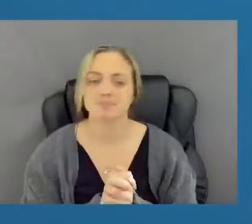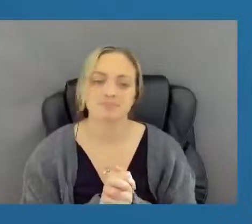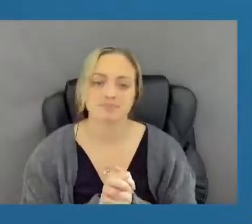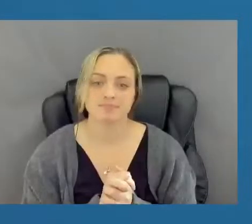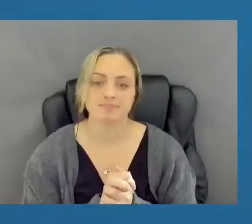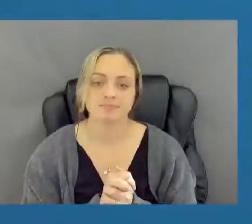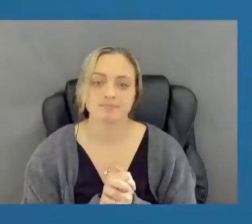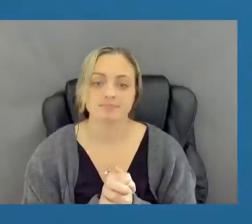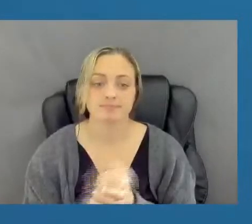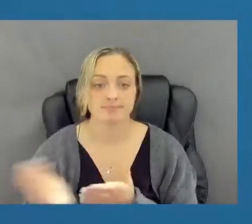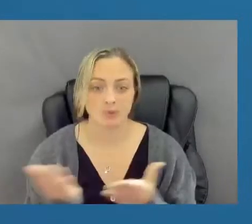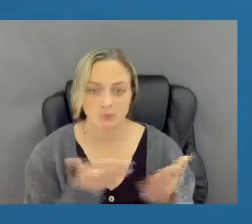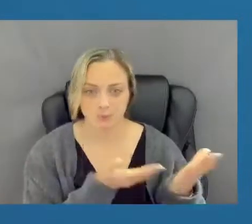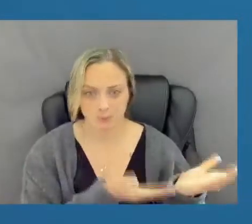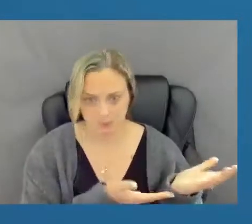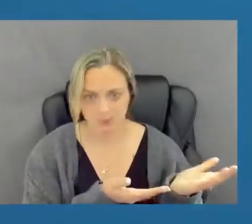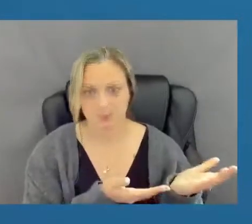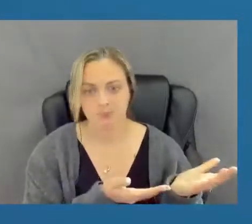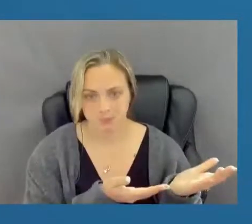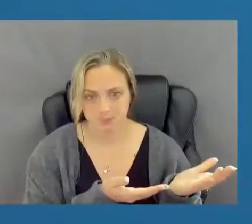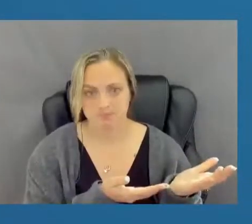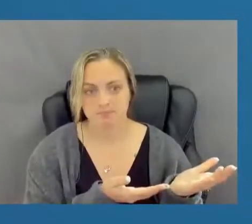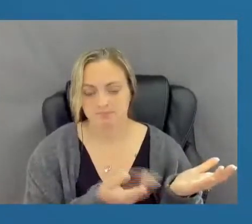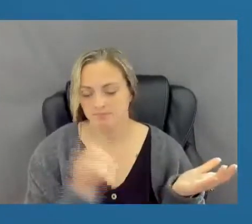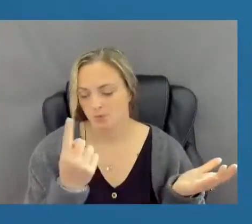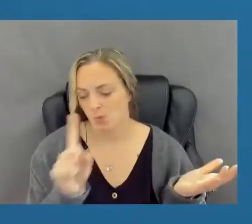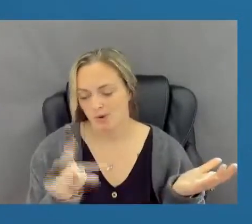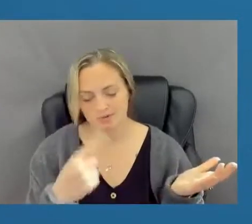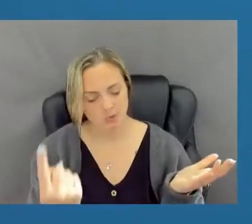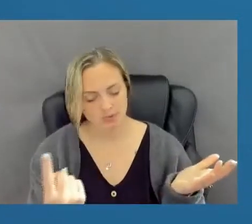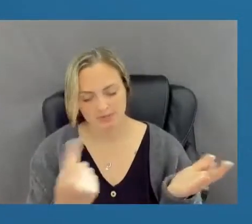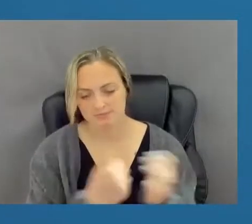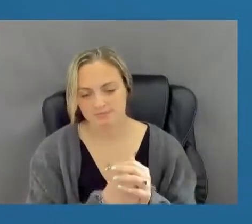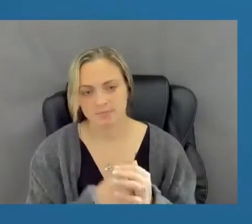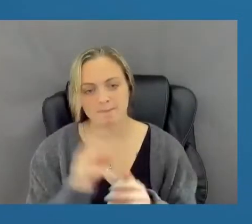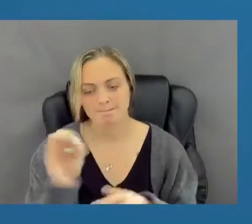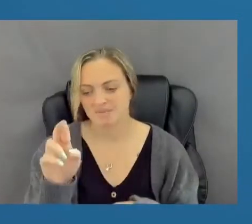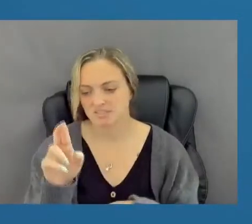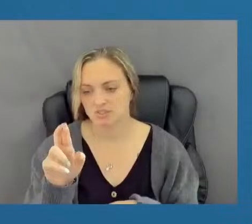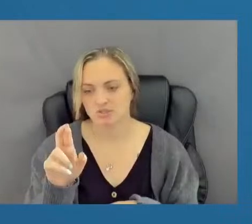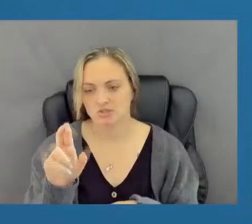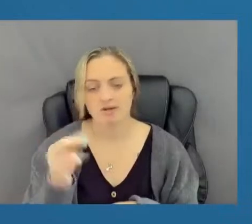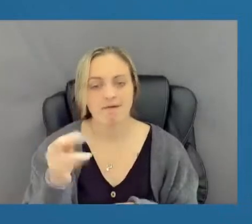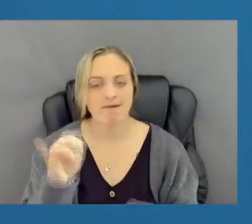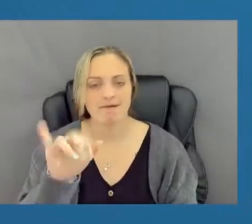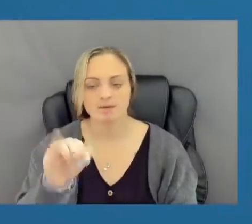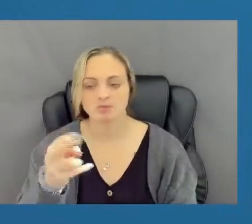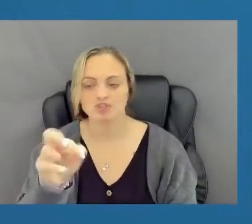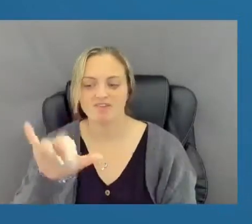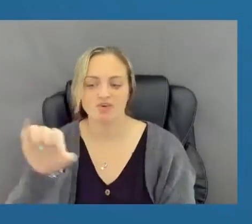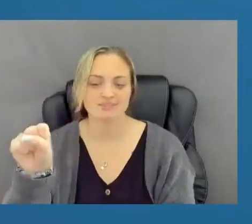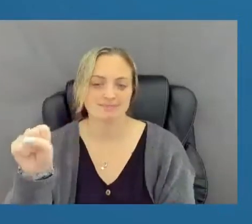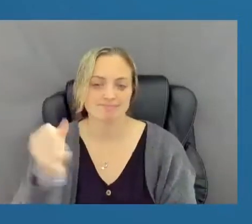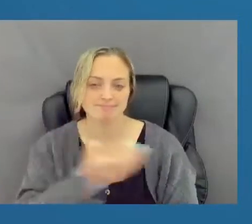I present to you the one and only Mr. Hakeem Jeffries.